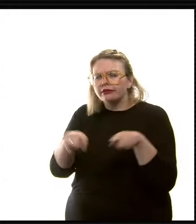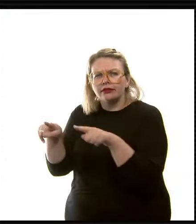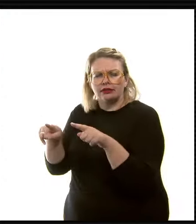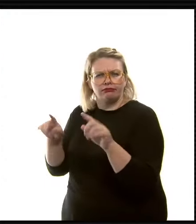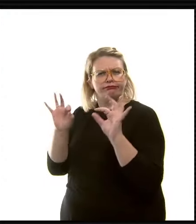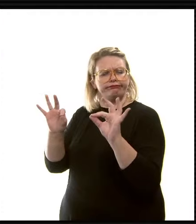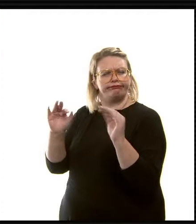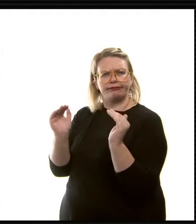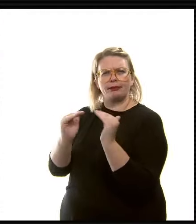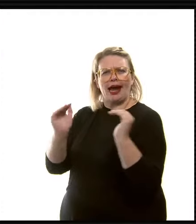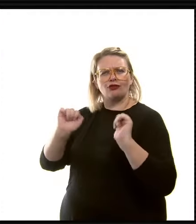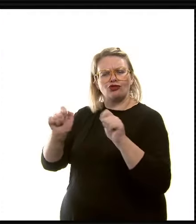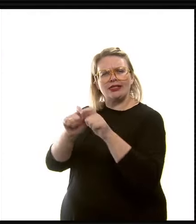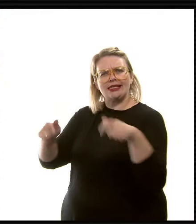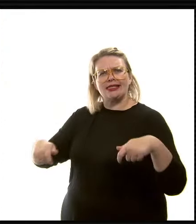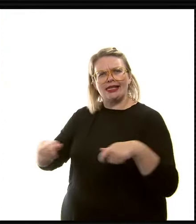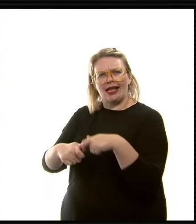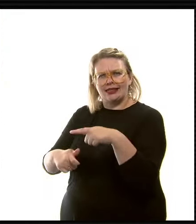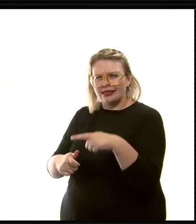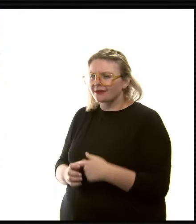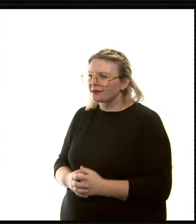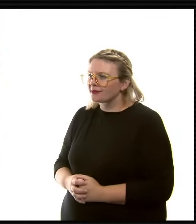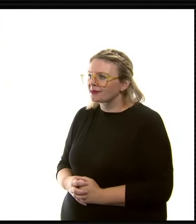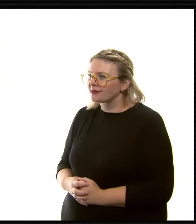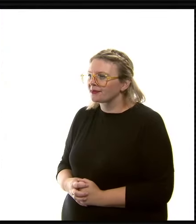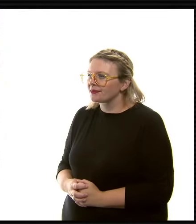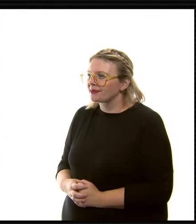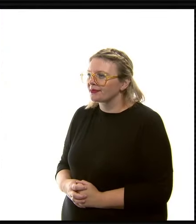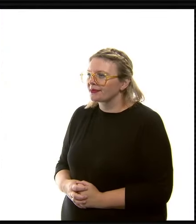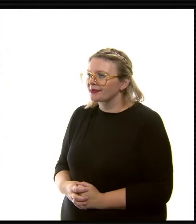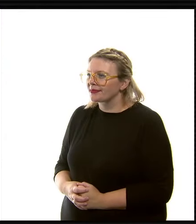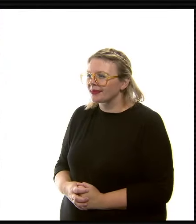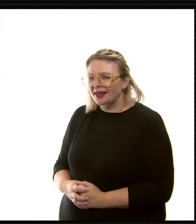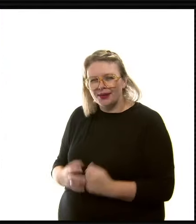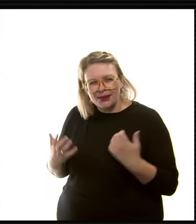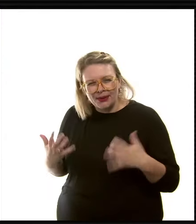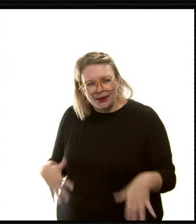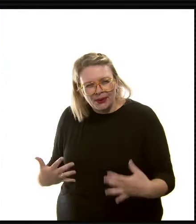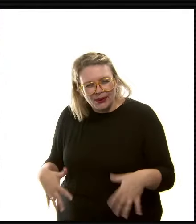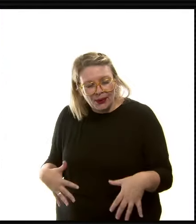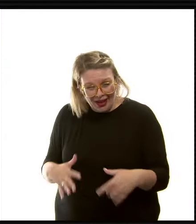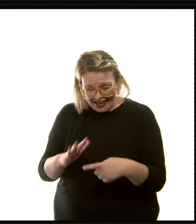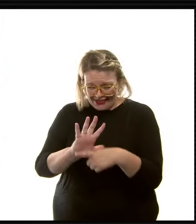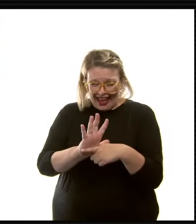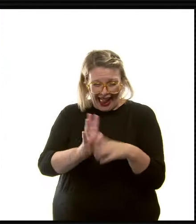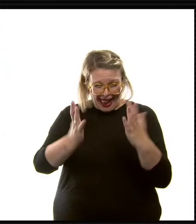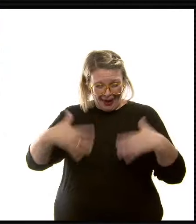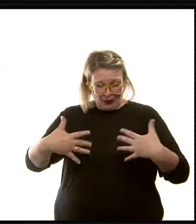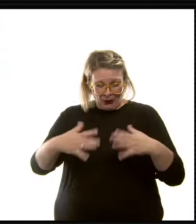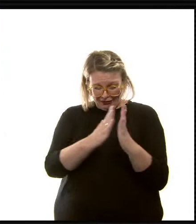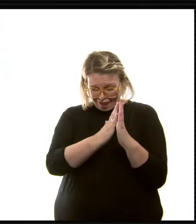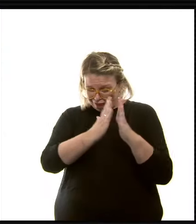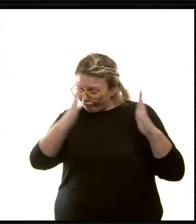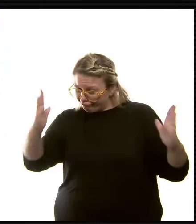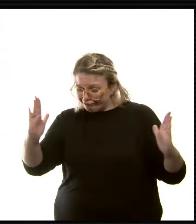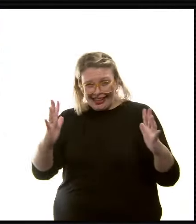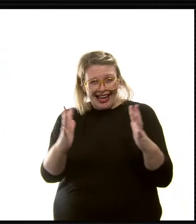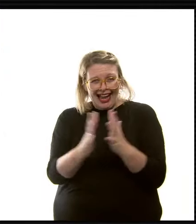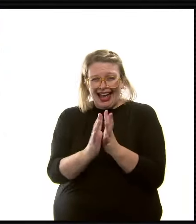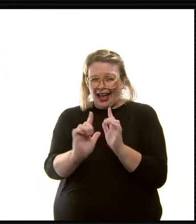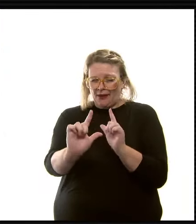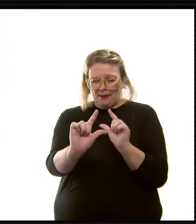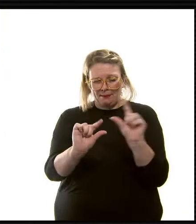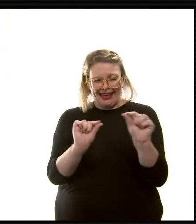sets. Wow. Unza, of all the amazing moments from the film, how did you pick, these features and